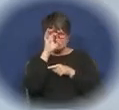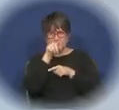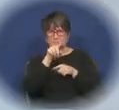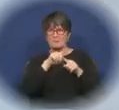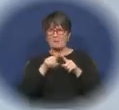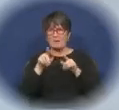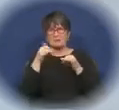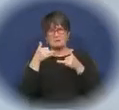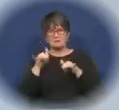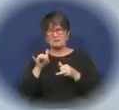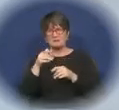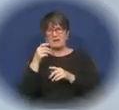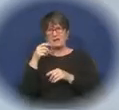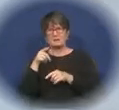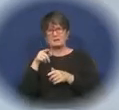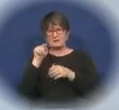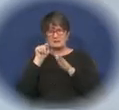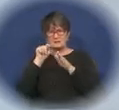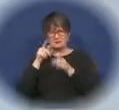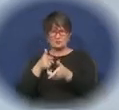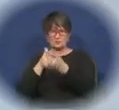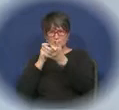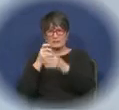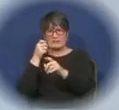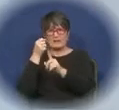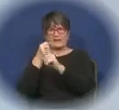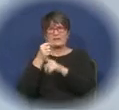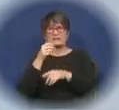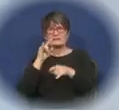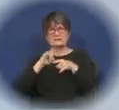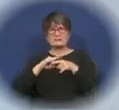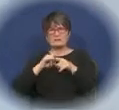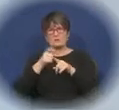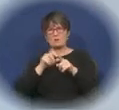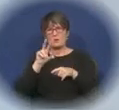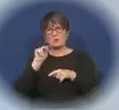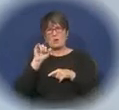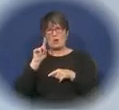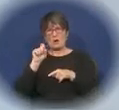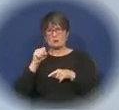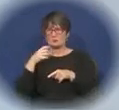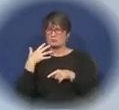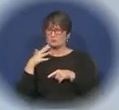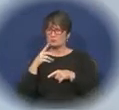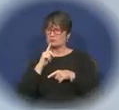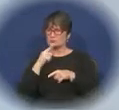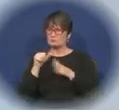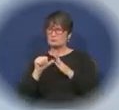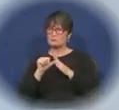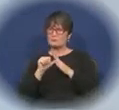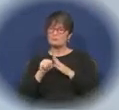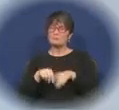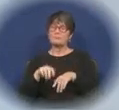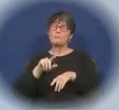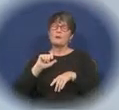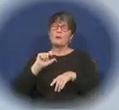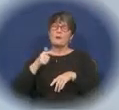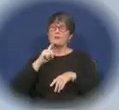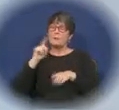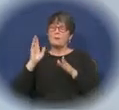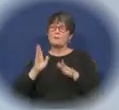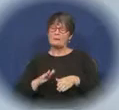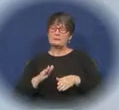a small cigarette from 30 yards, I think, would be very impressive. Later, the deputy